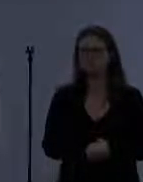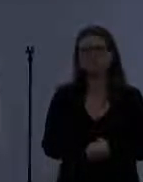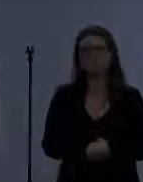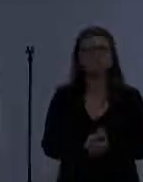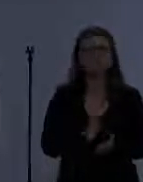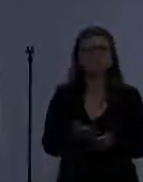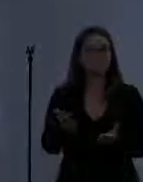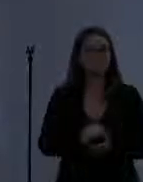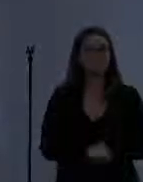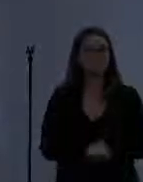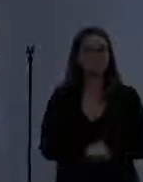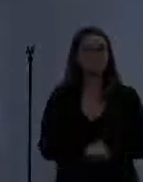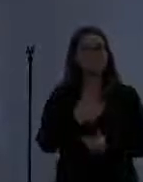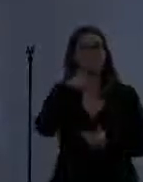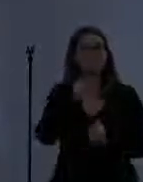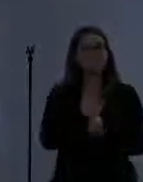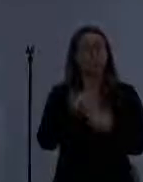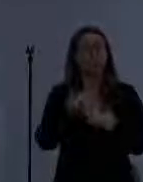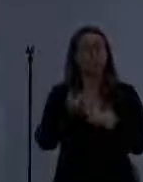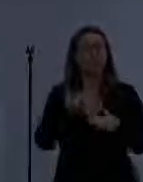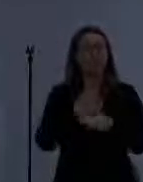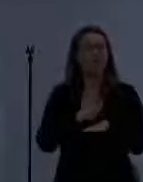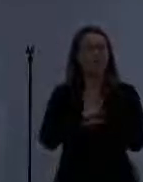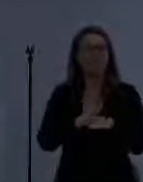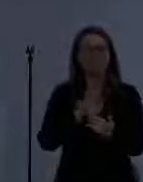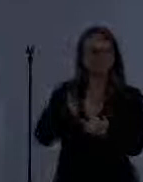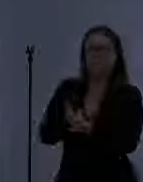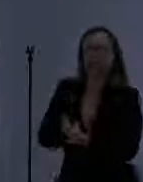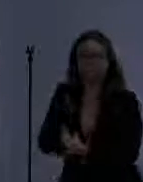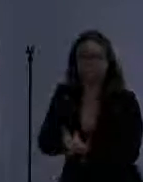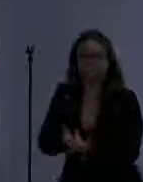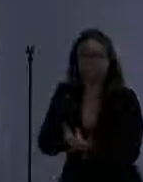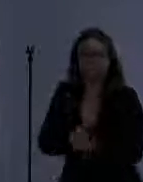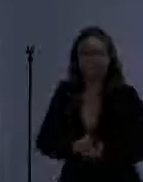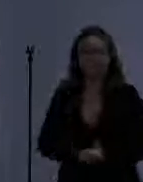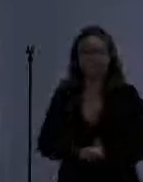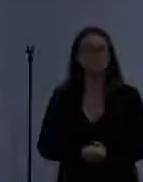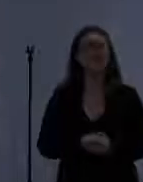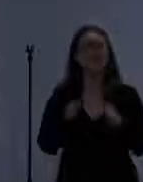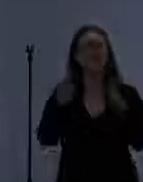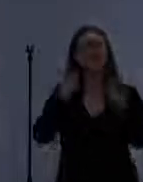Absolutely. I'm going to keep going through the different